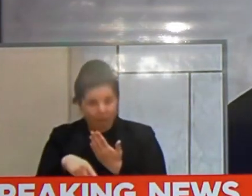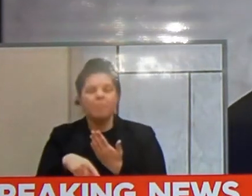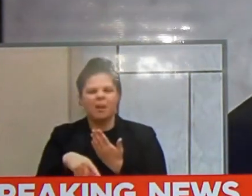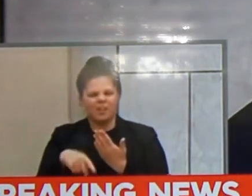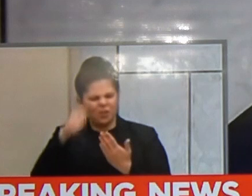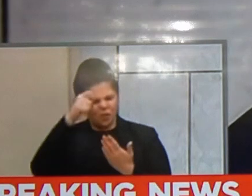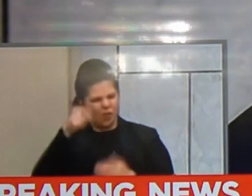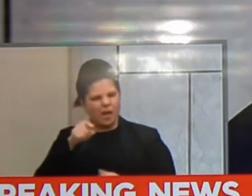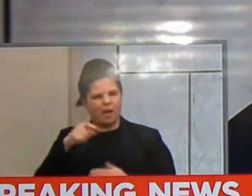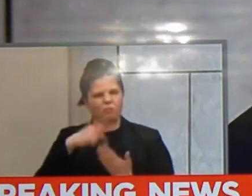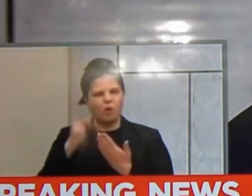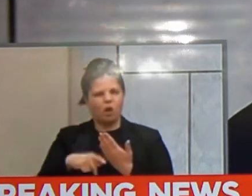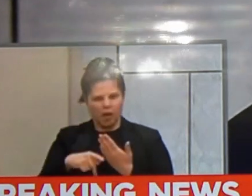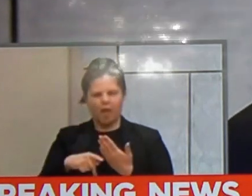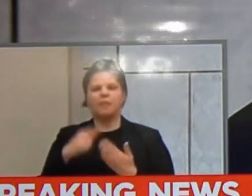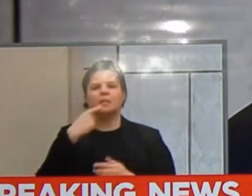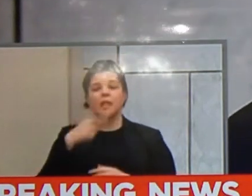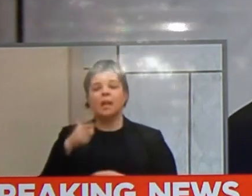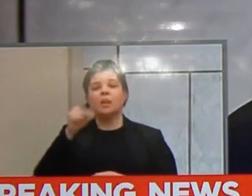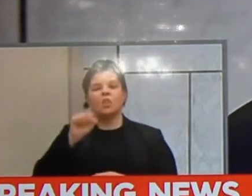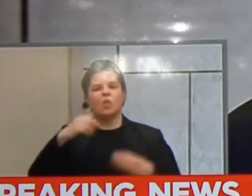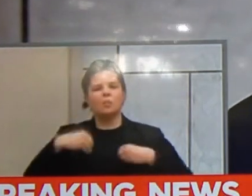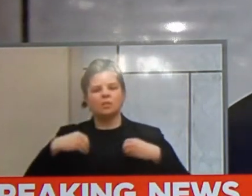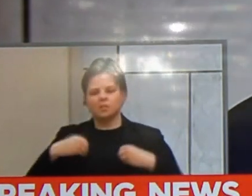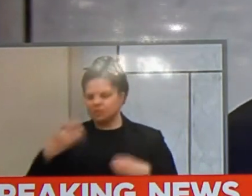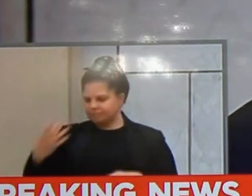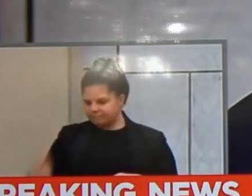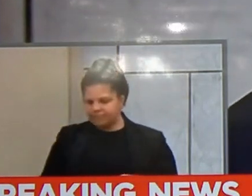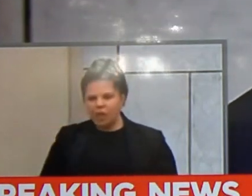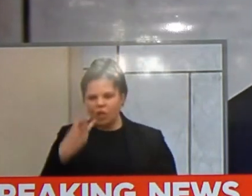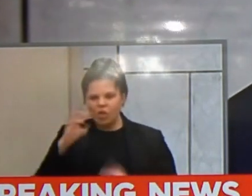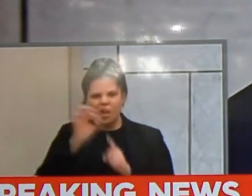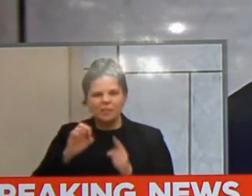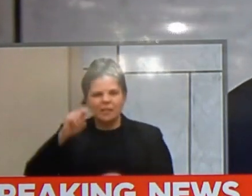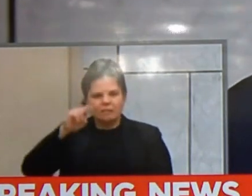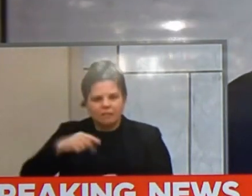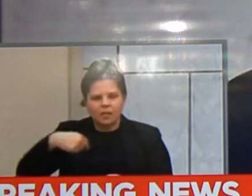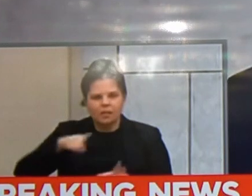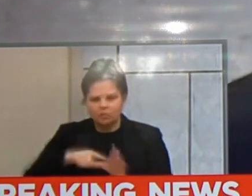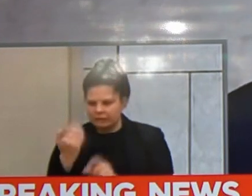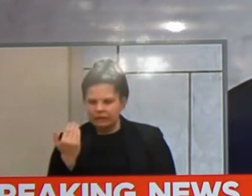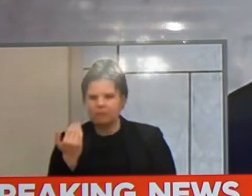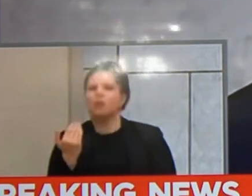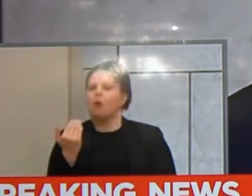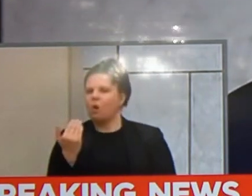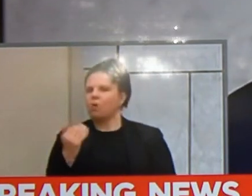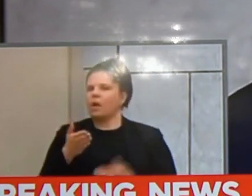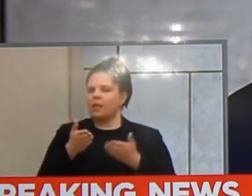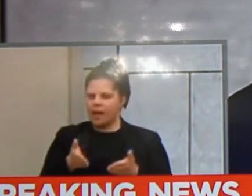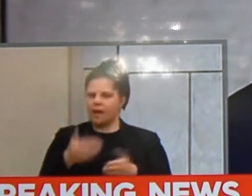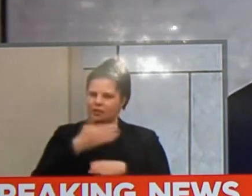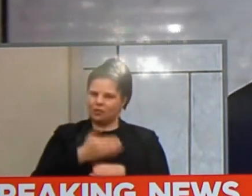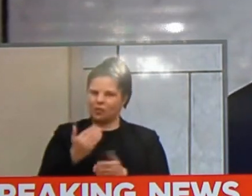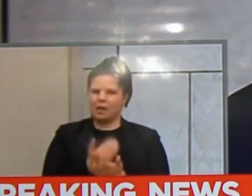a threshold which has a 30% loss of revenue. If you're in that situation and you're a tenant, then we will